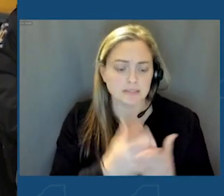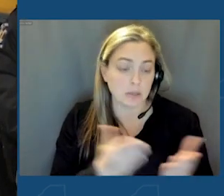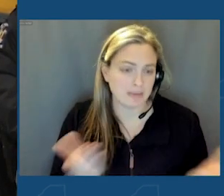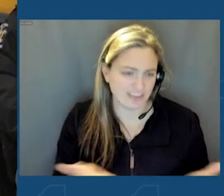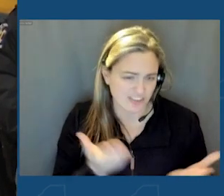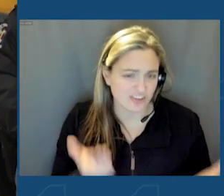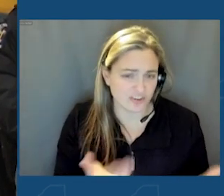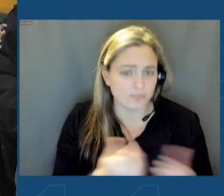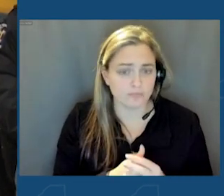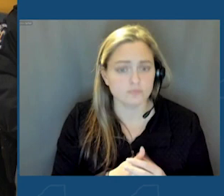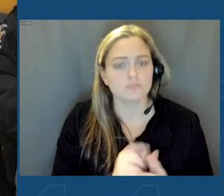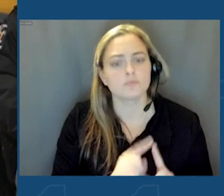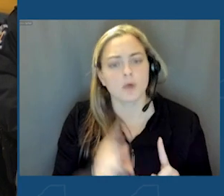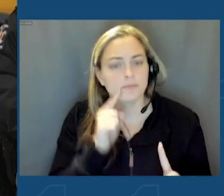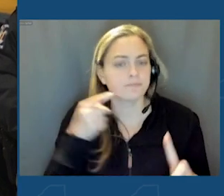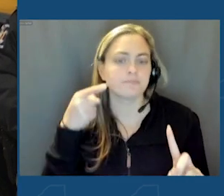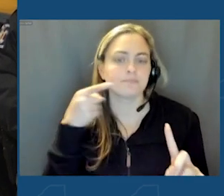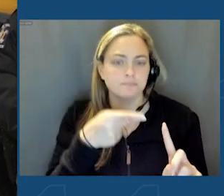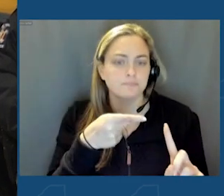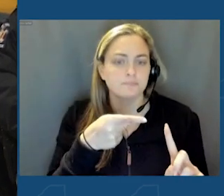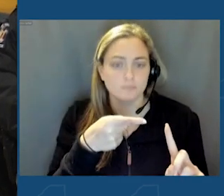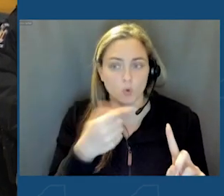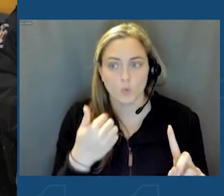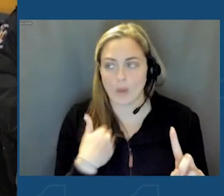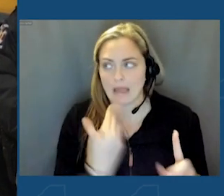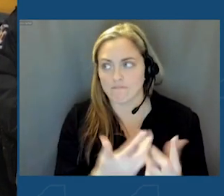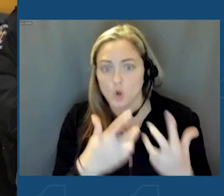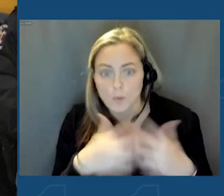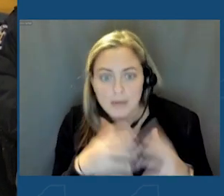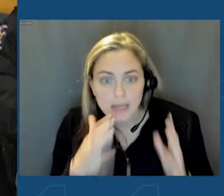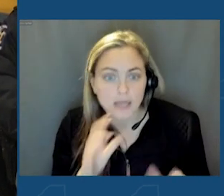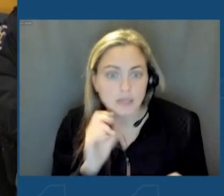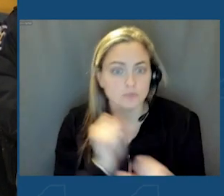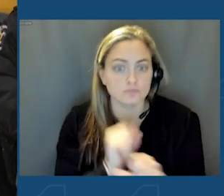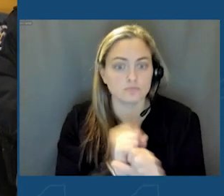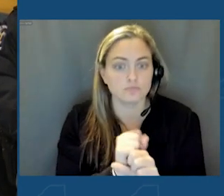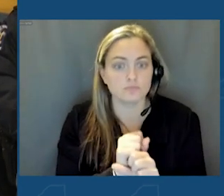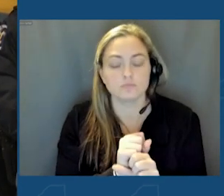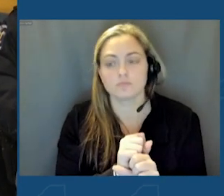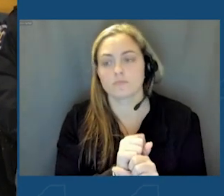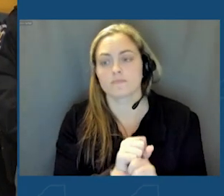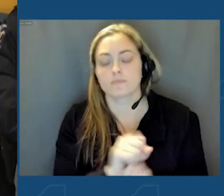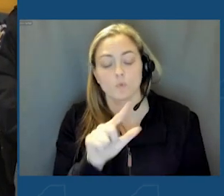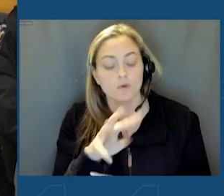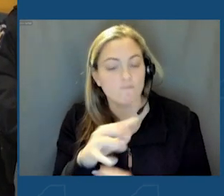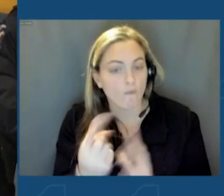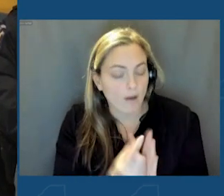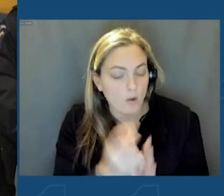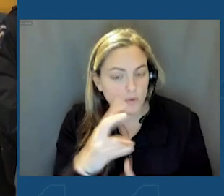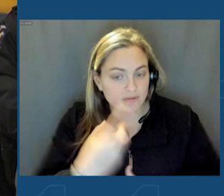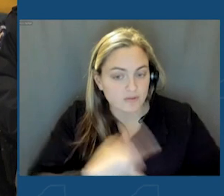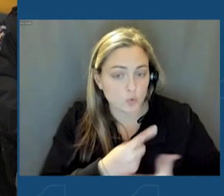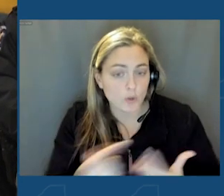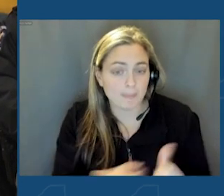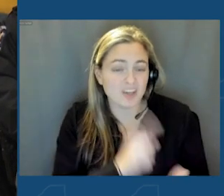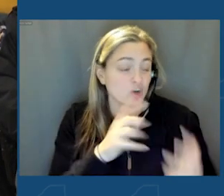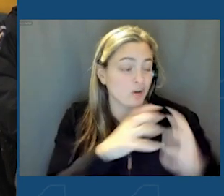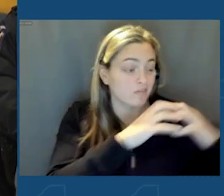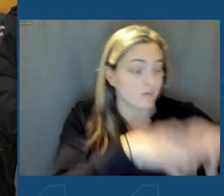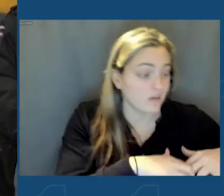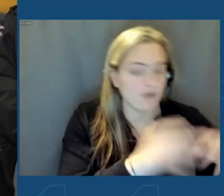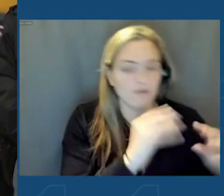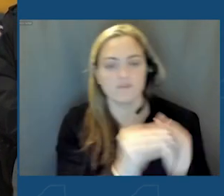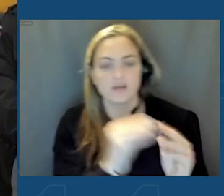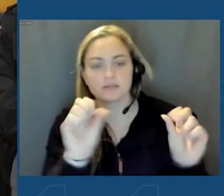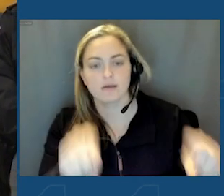but the bottom line is we also have all of our mechanics on board working 24 7 to make sure that any equipment that goes down is immediately